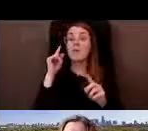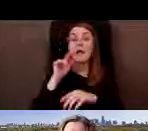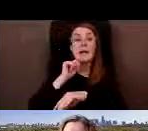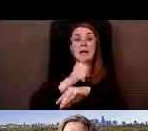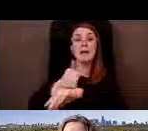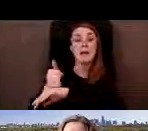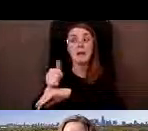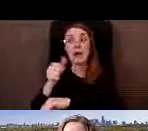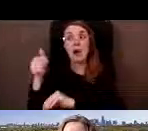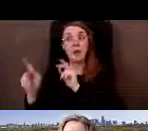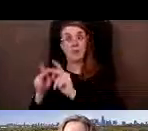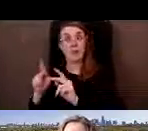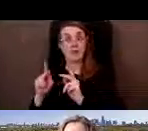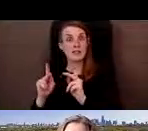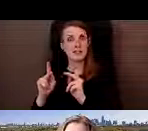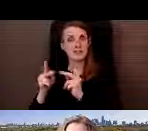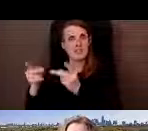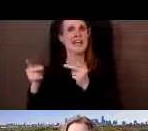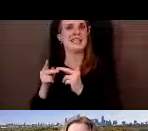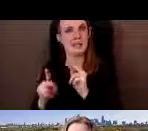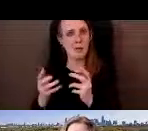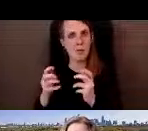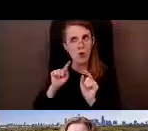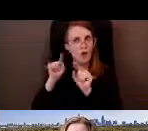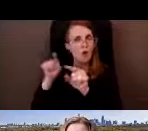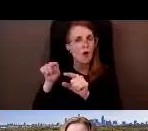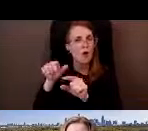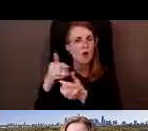be at the edges of the park?